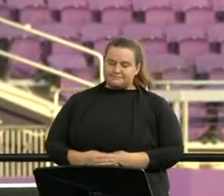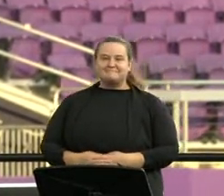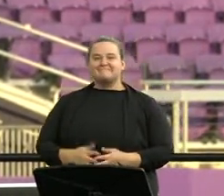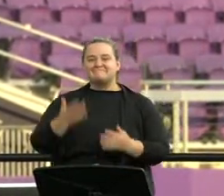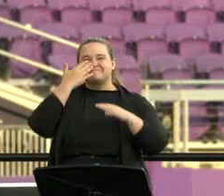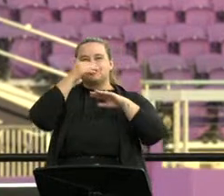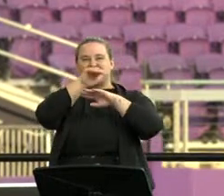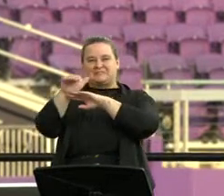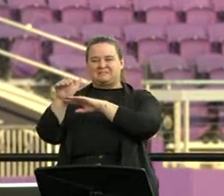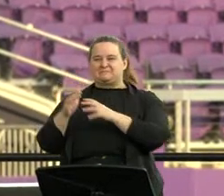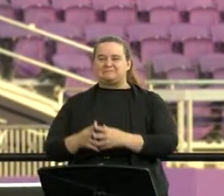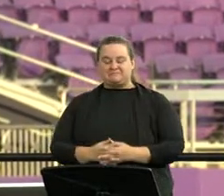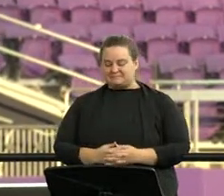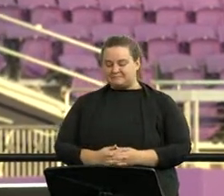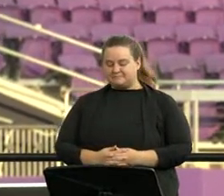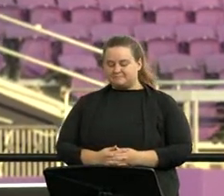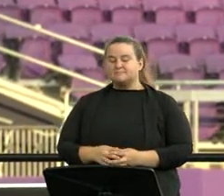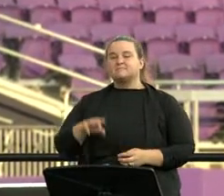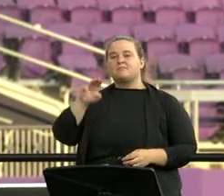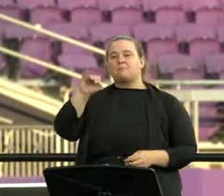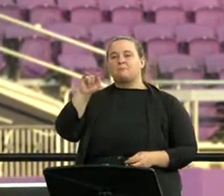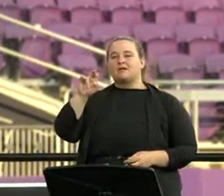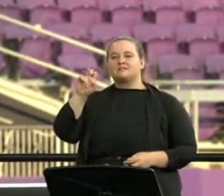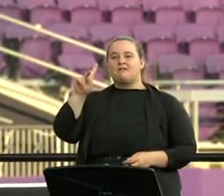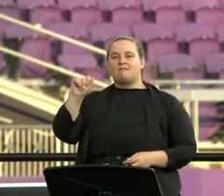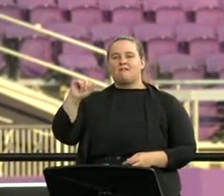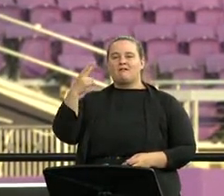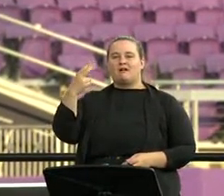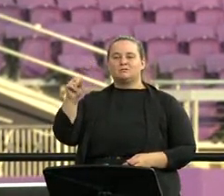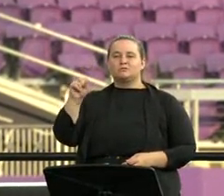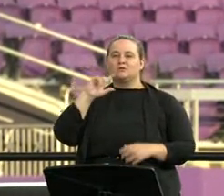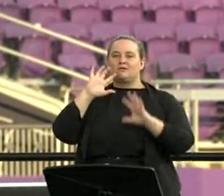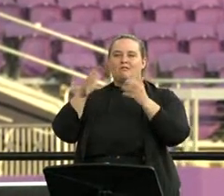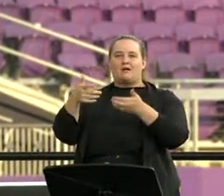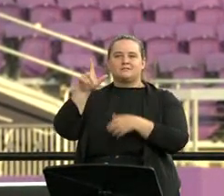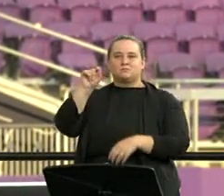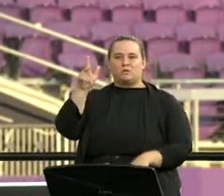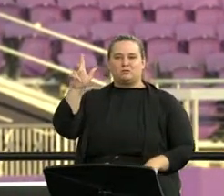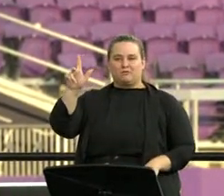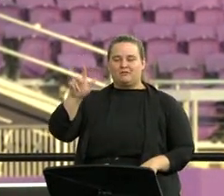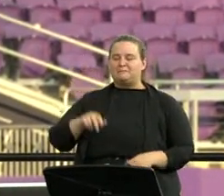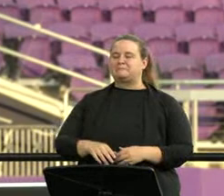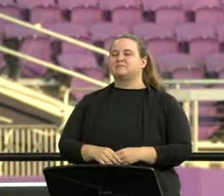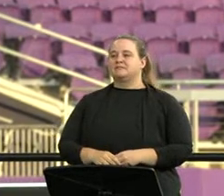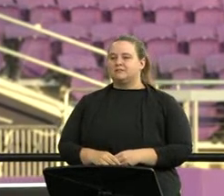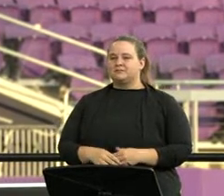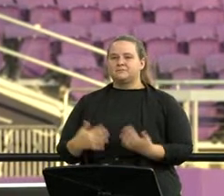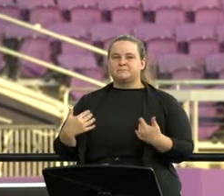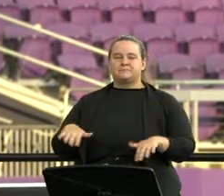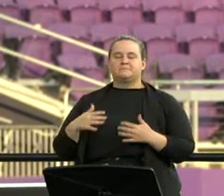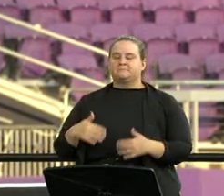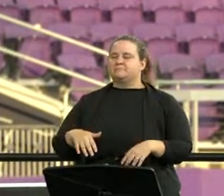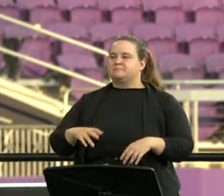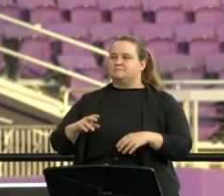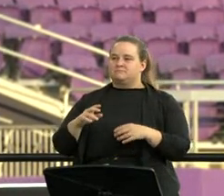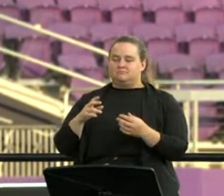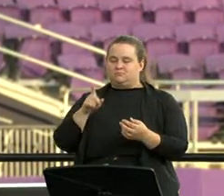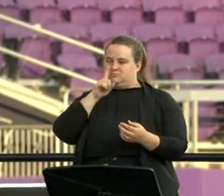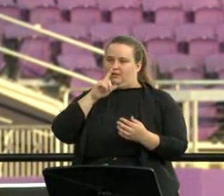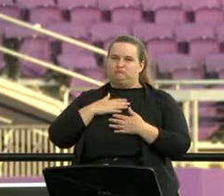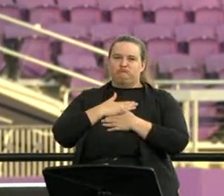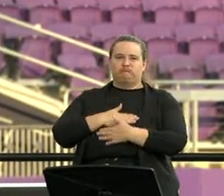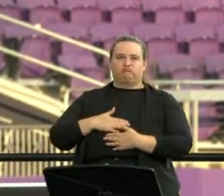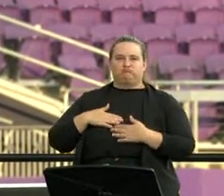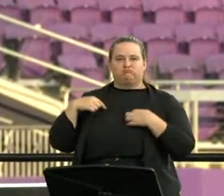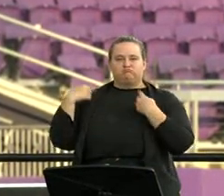Good evening. Minnetonka High School, class of 2023, it has been my great